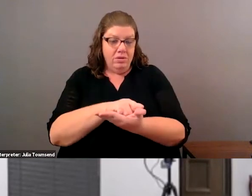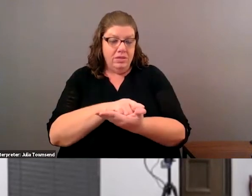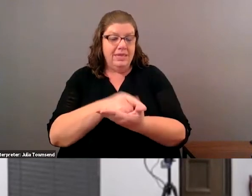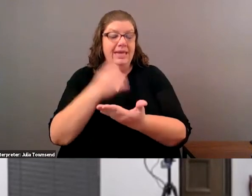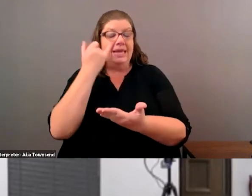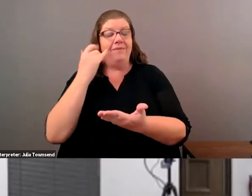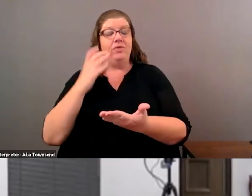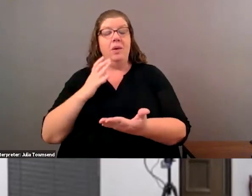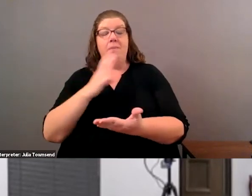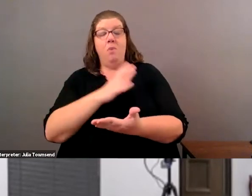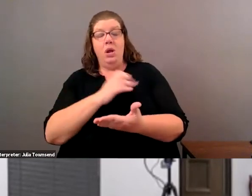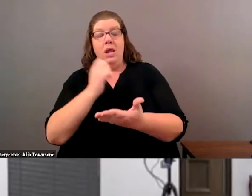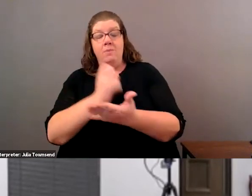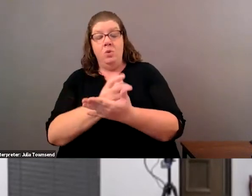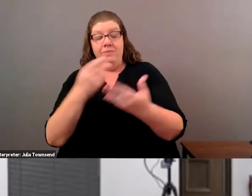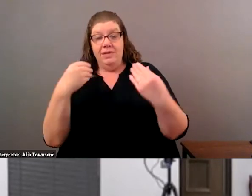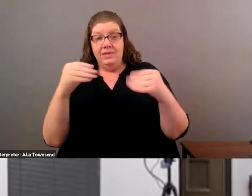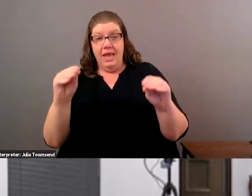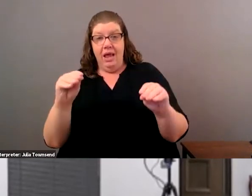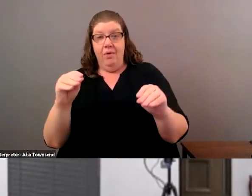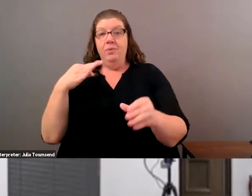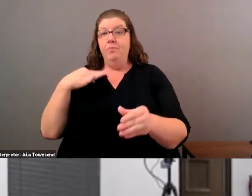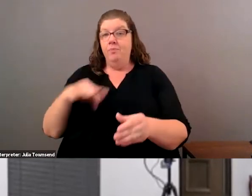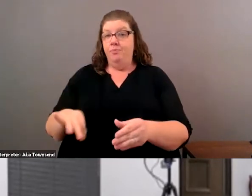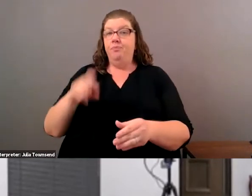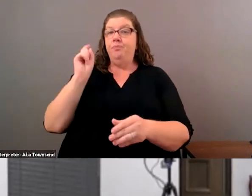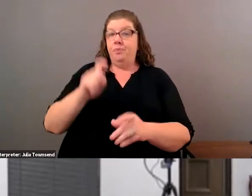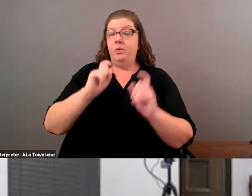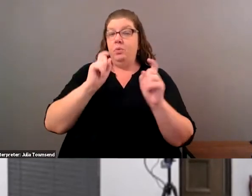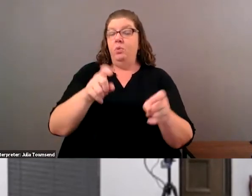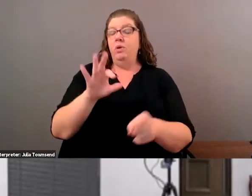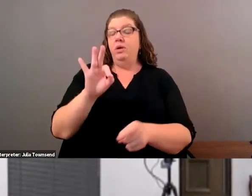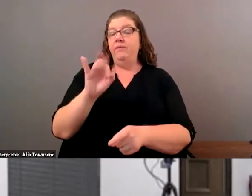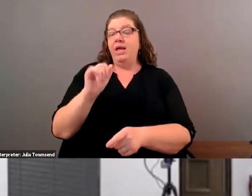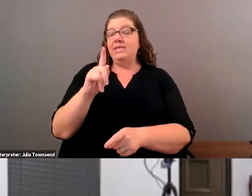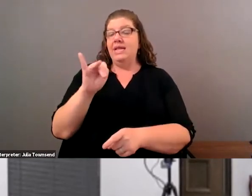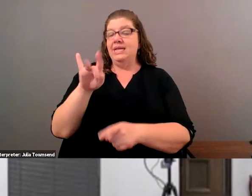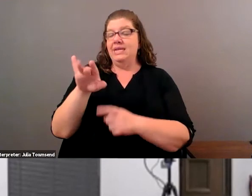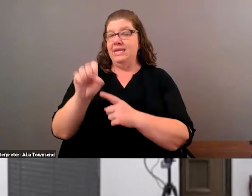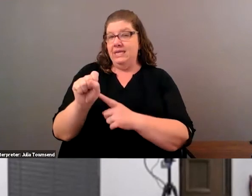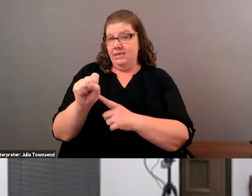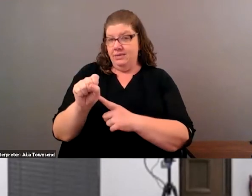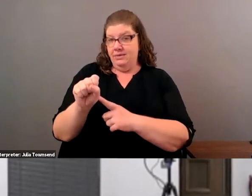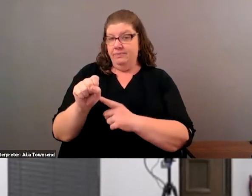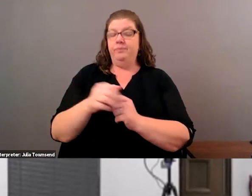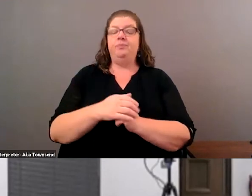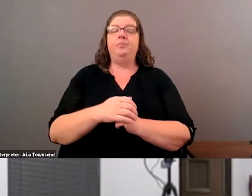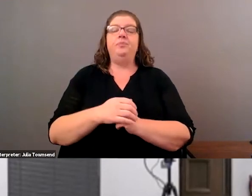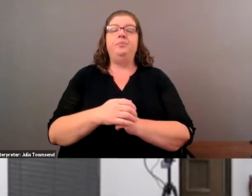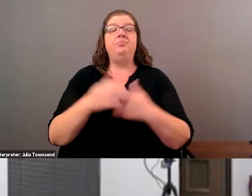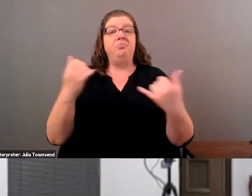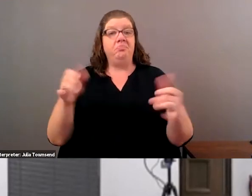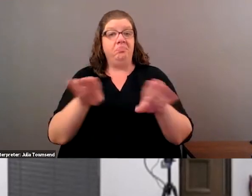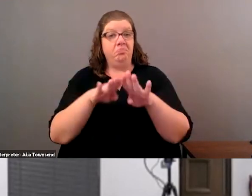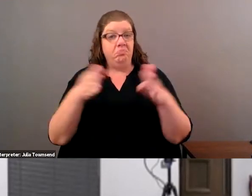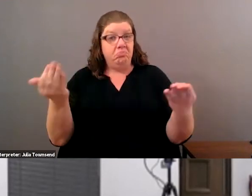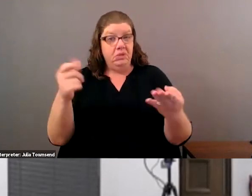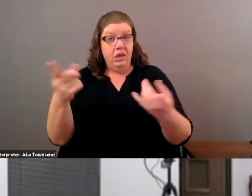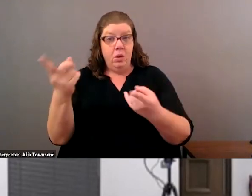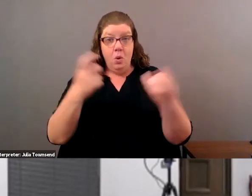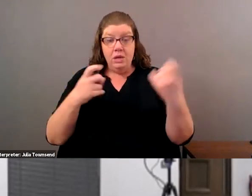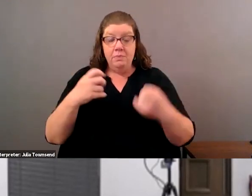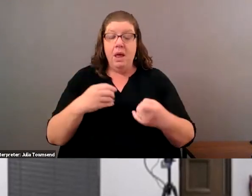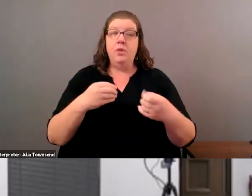sale of Tatum property, the proceeds must go to facilities. At this time, we'll take any questions you may have regarding the purchase and the